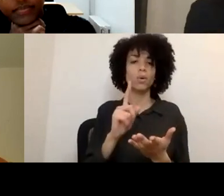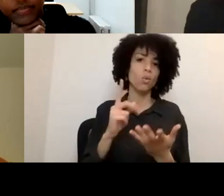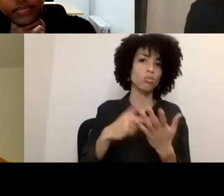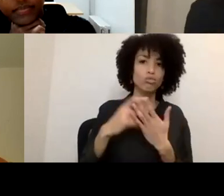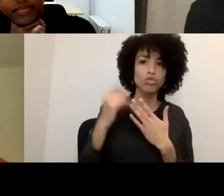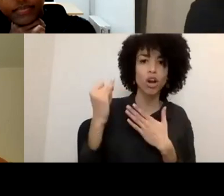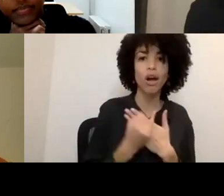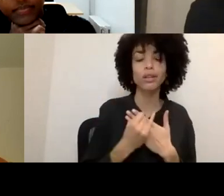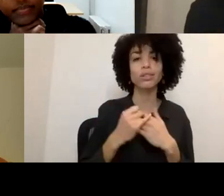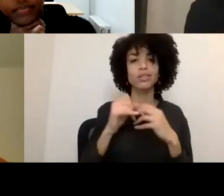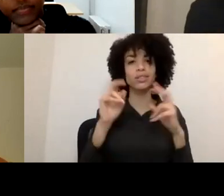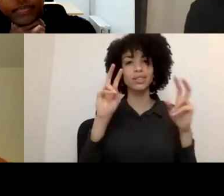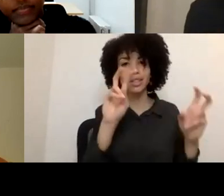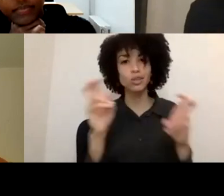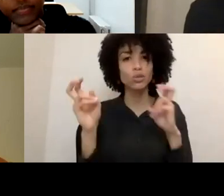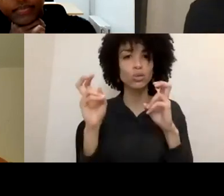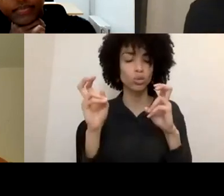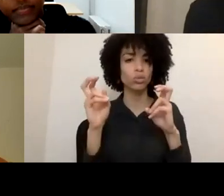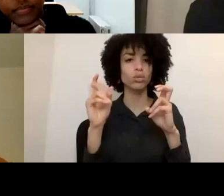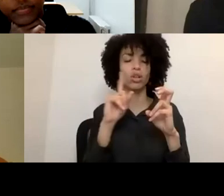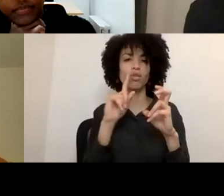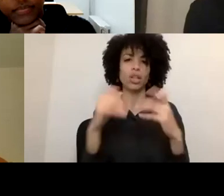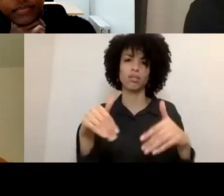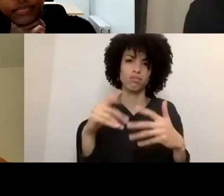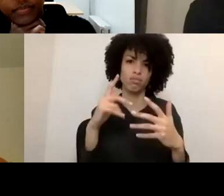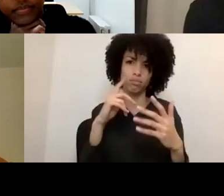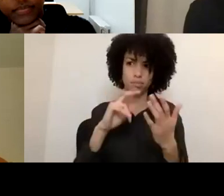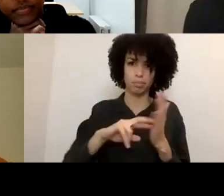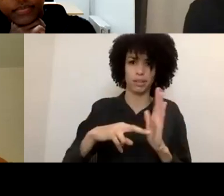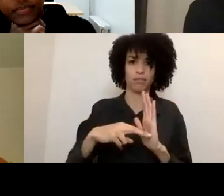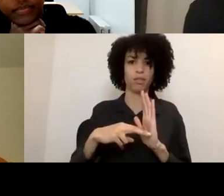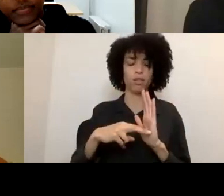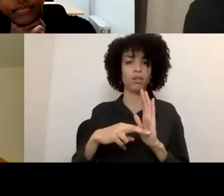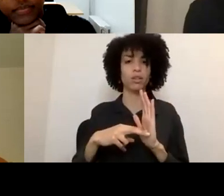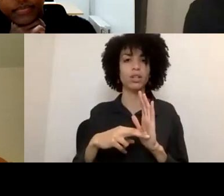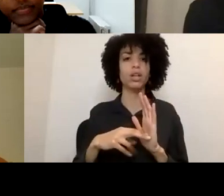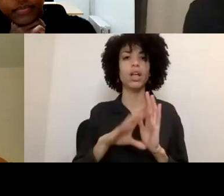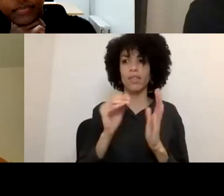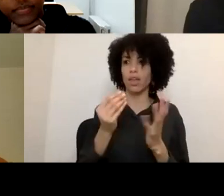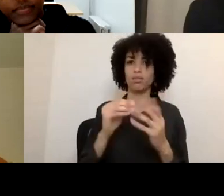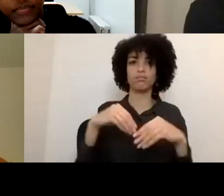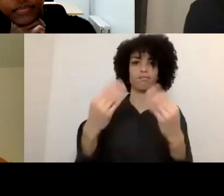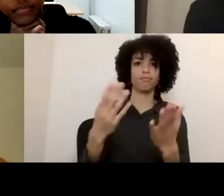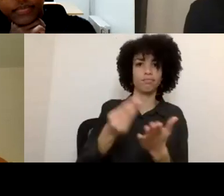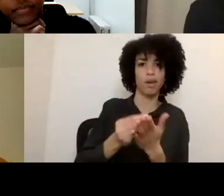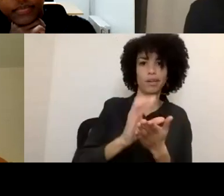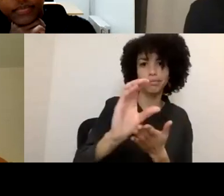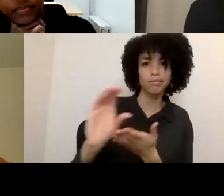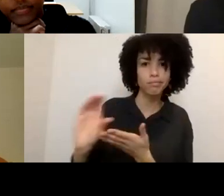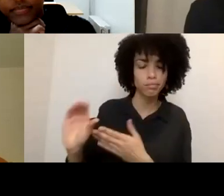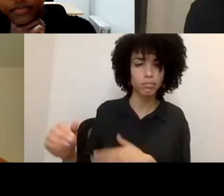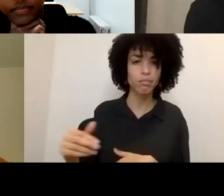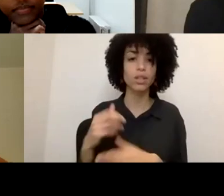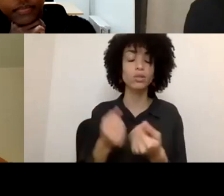or issues are meaningful to them, and sort of fund accordingly and create funds and support other